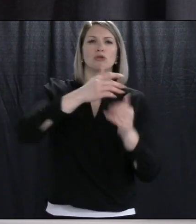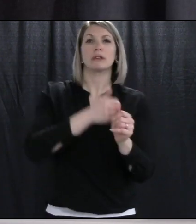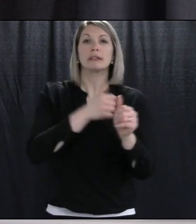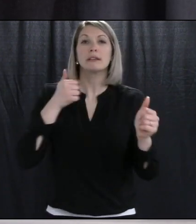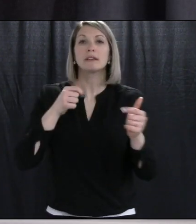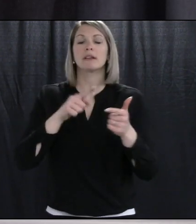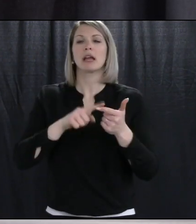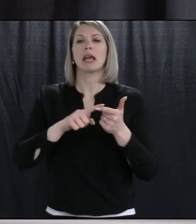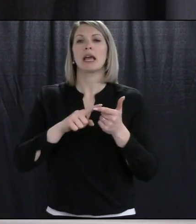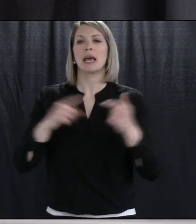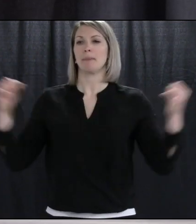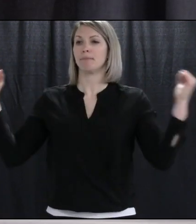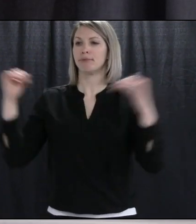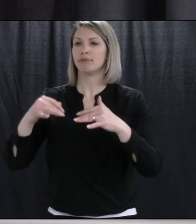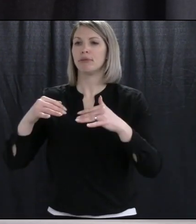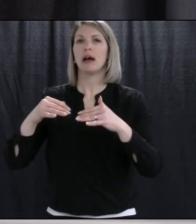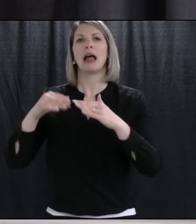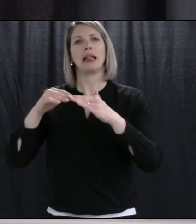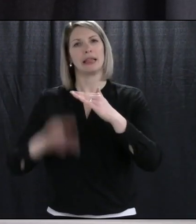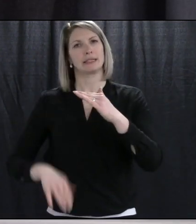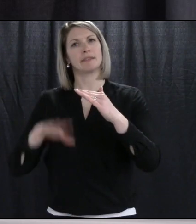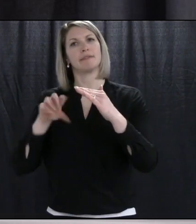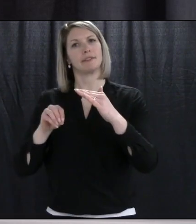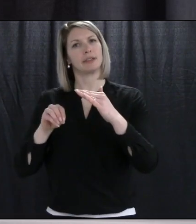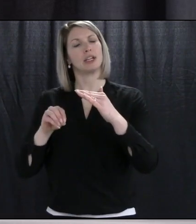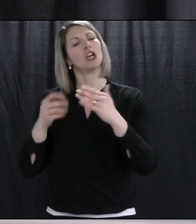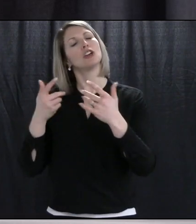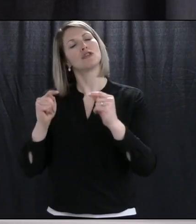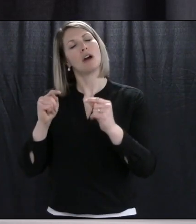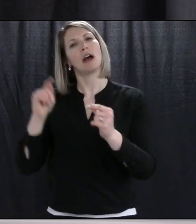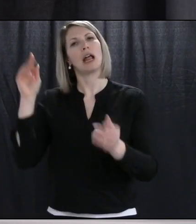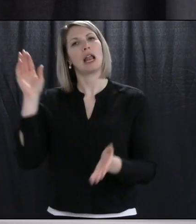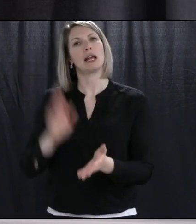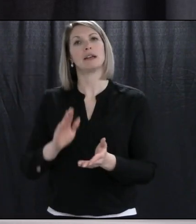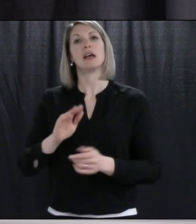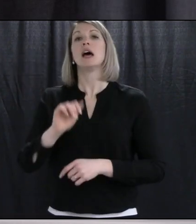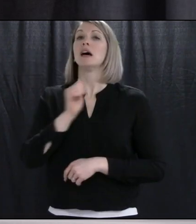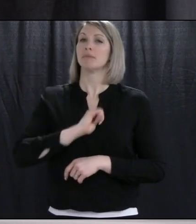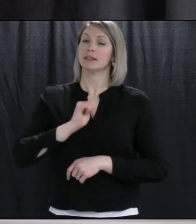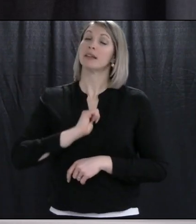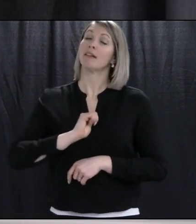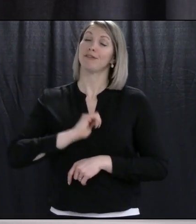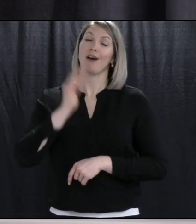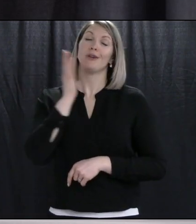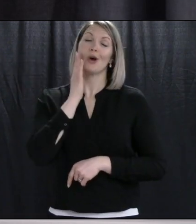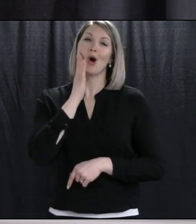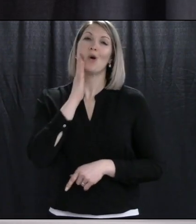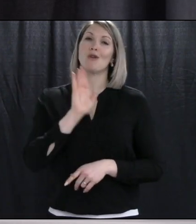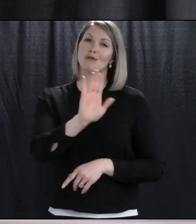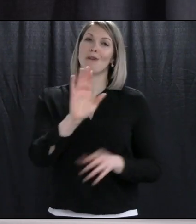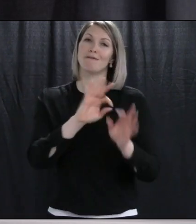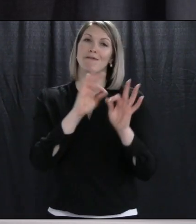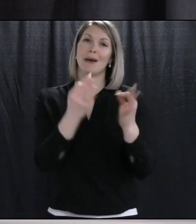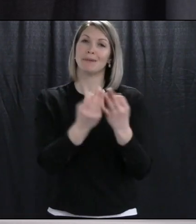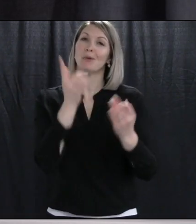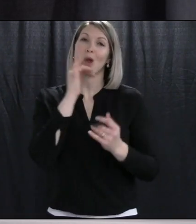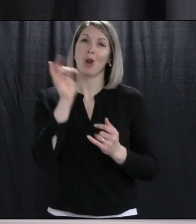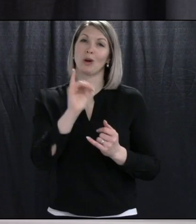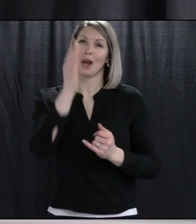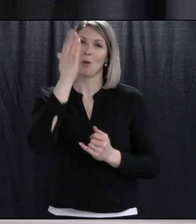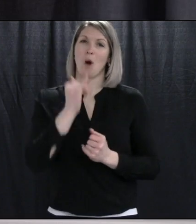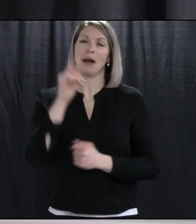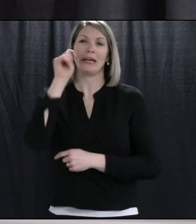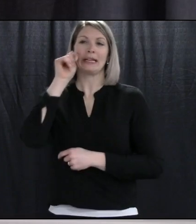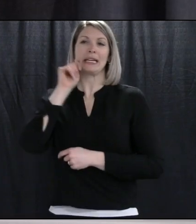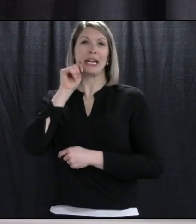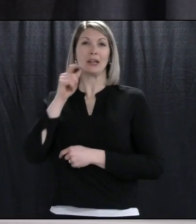minimizing gatherings. It will be a challenge. I had teenage girls once myself, and I know that it's very difficult to keep